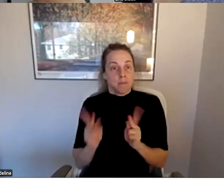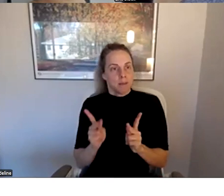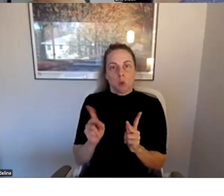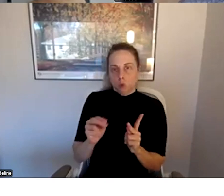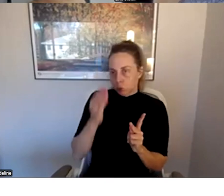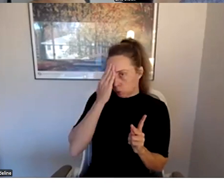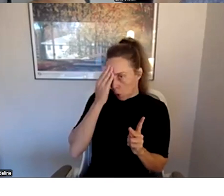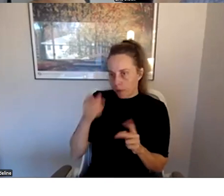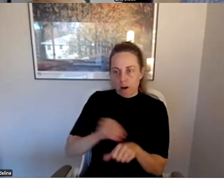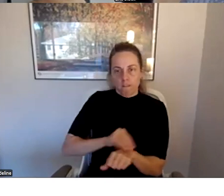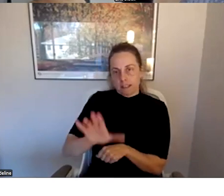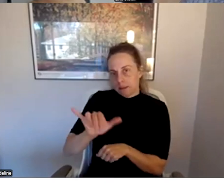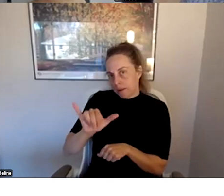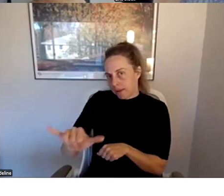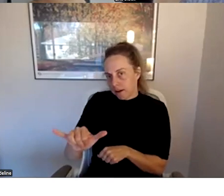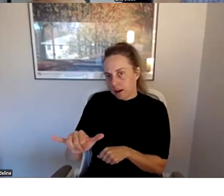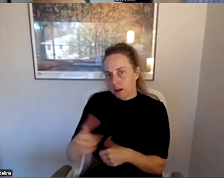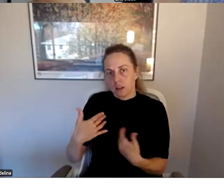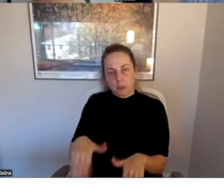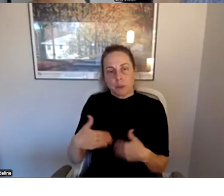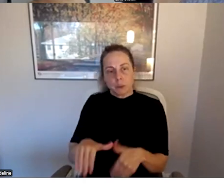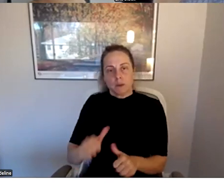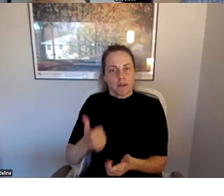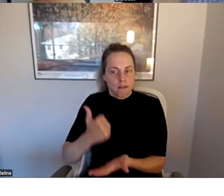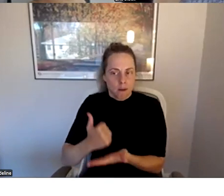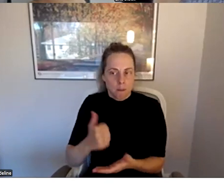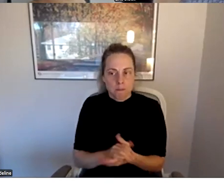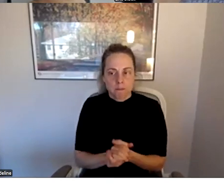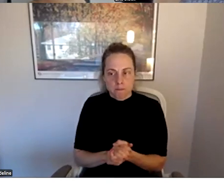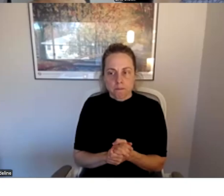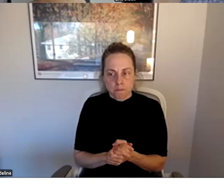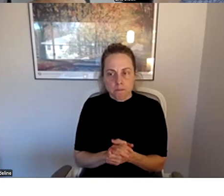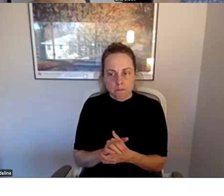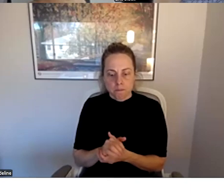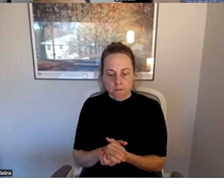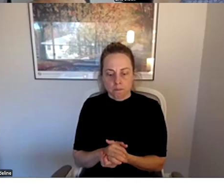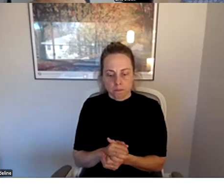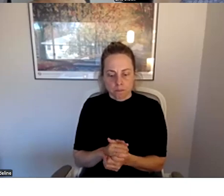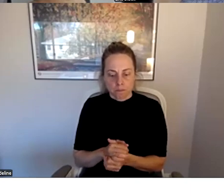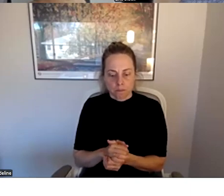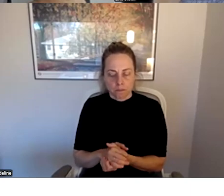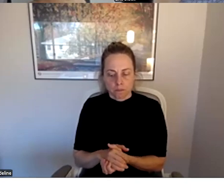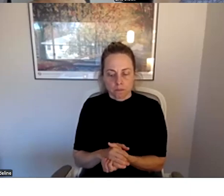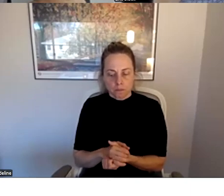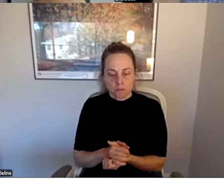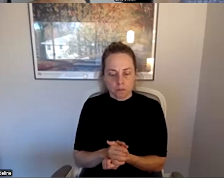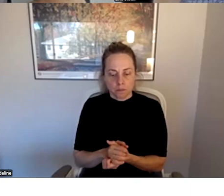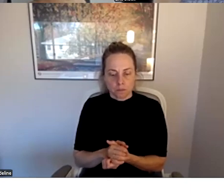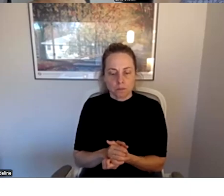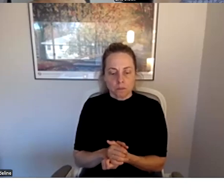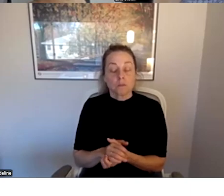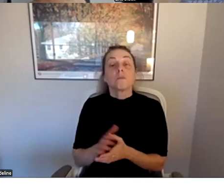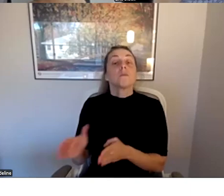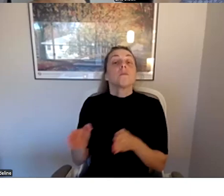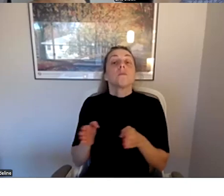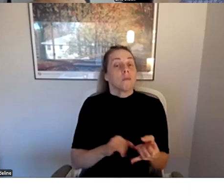affected can really, you know, help. And then I think, you know, the last thing I would